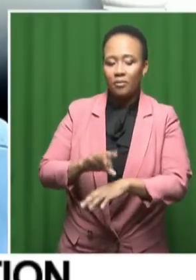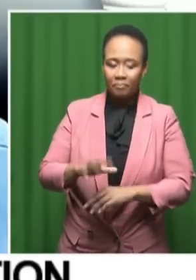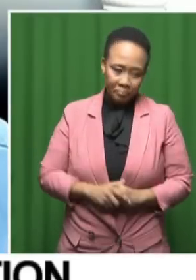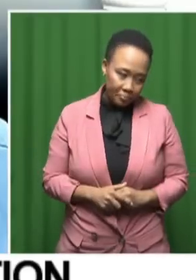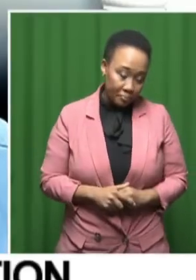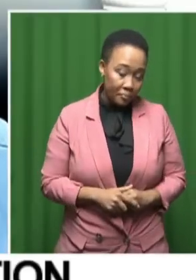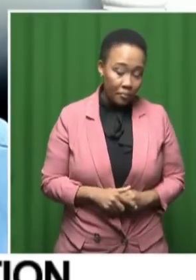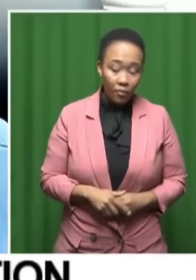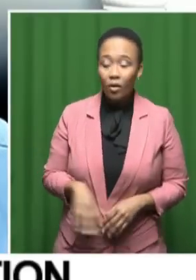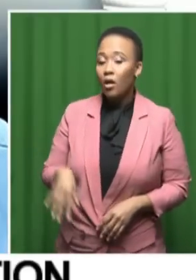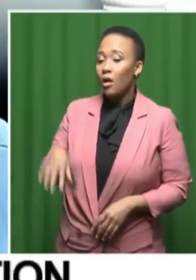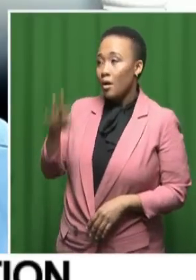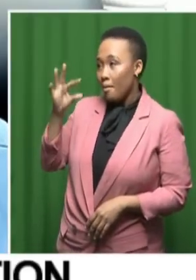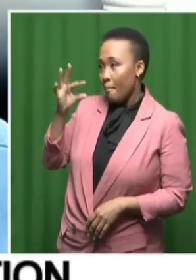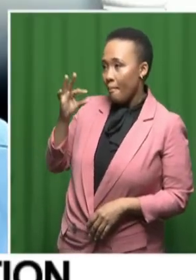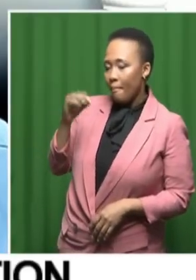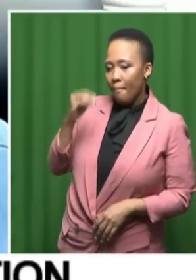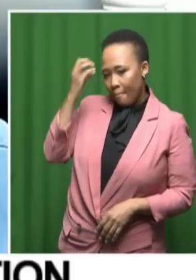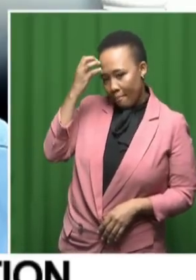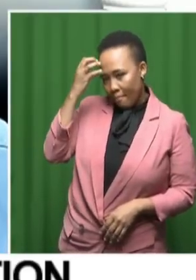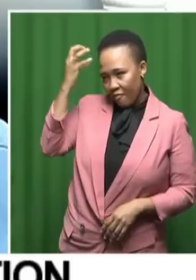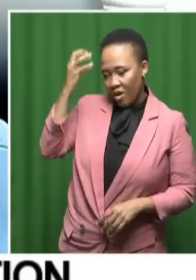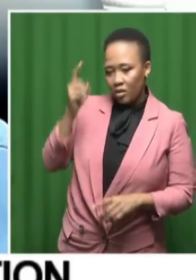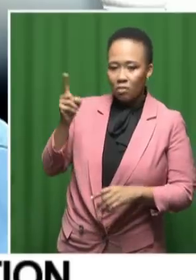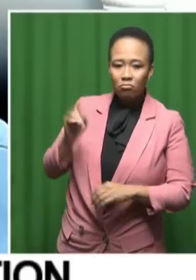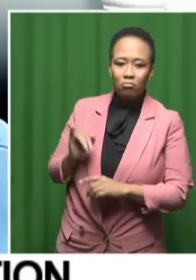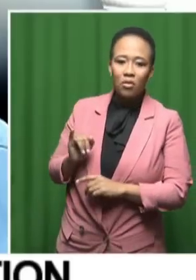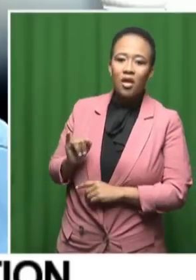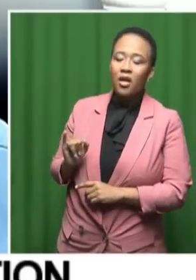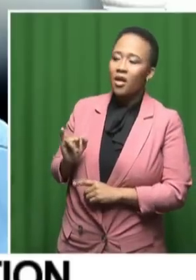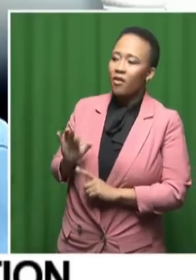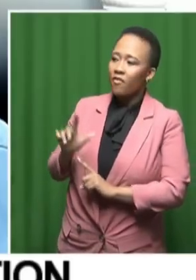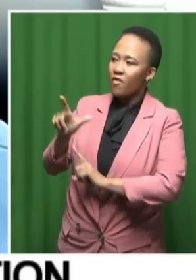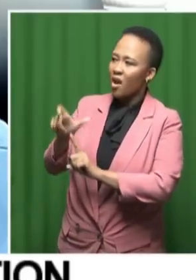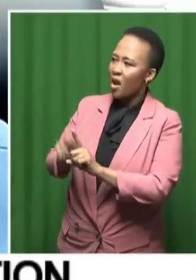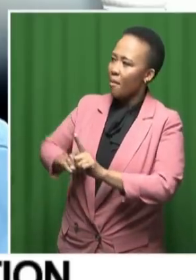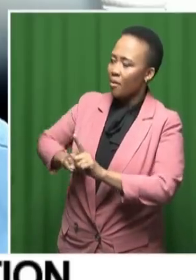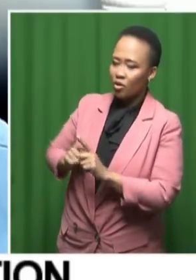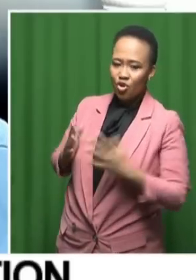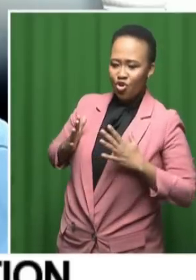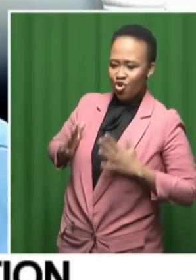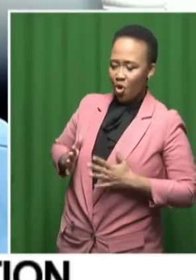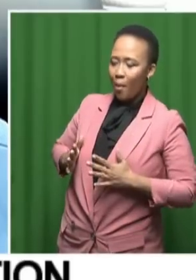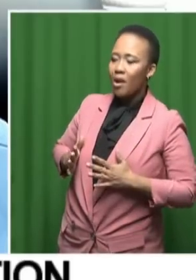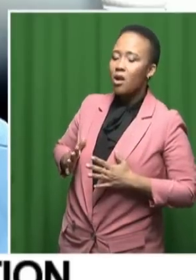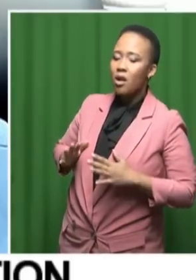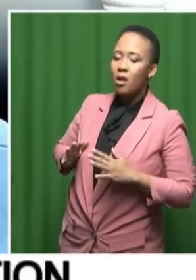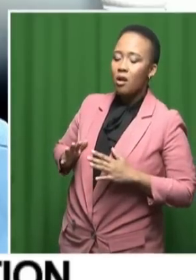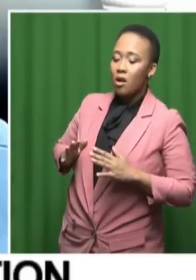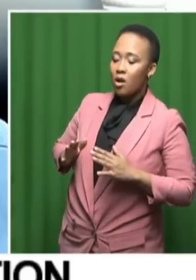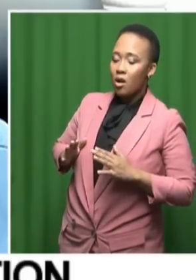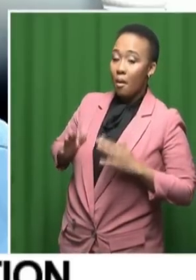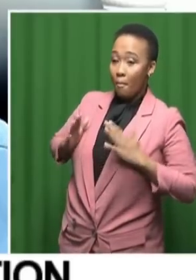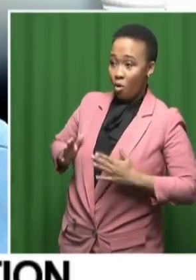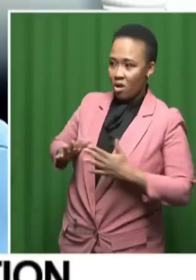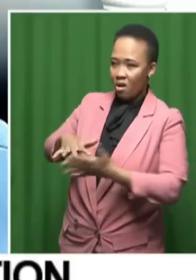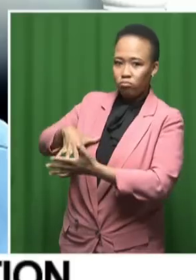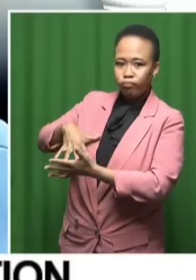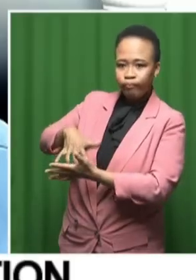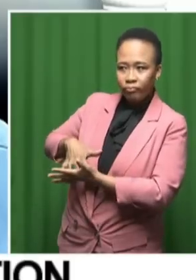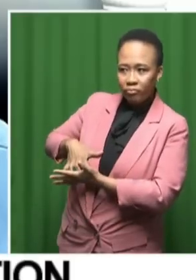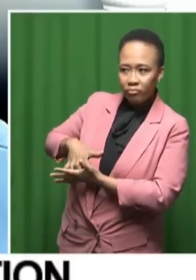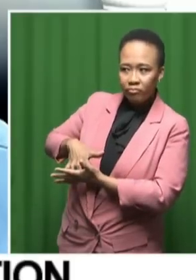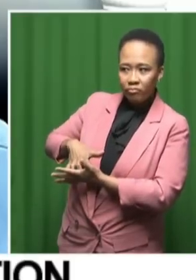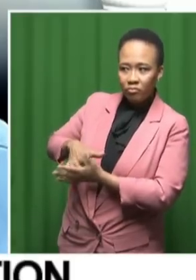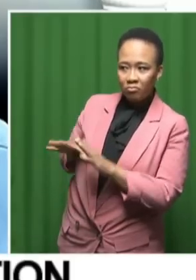someone who perhaps does have a compromised immune system or is vulnerable, would you then suggest that they